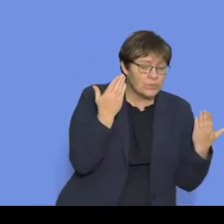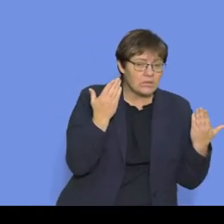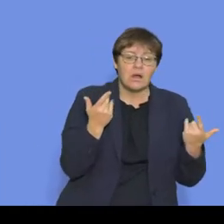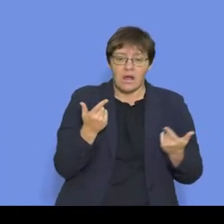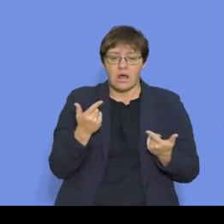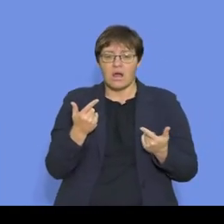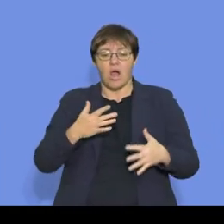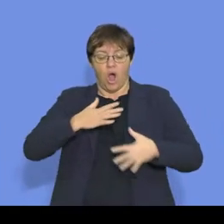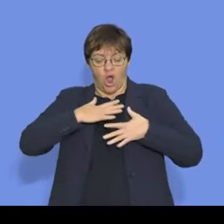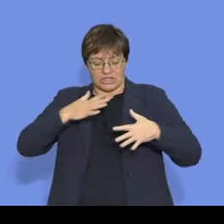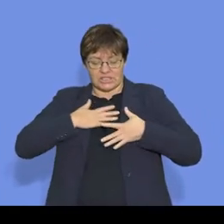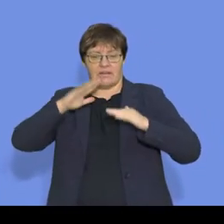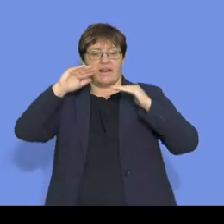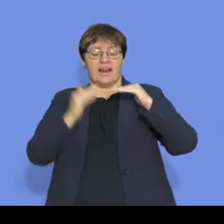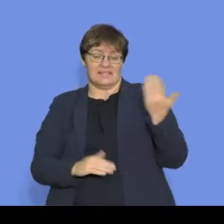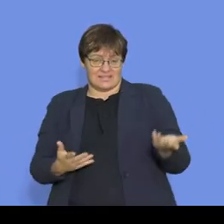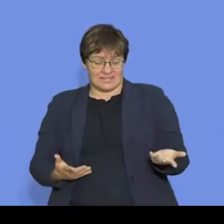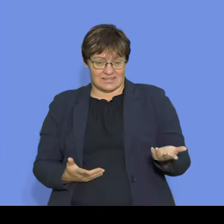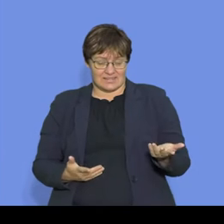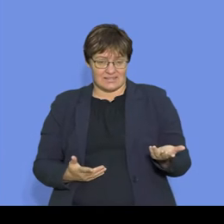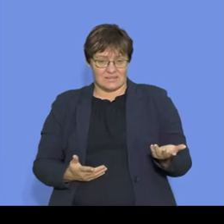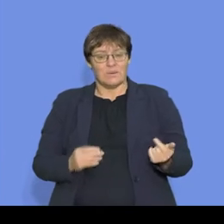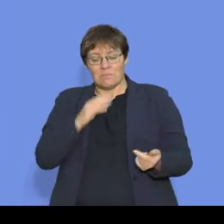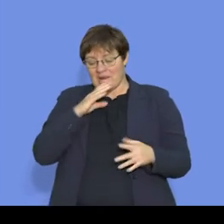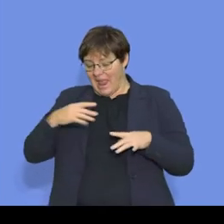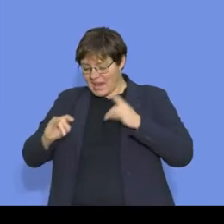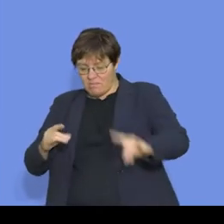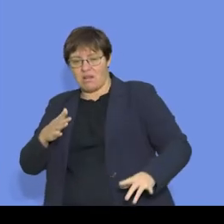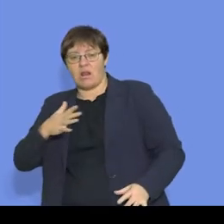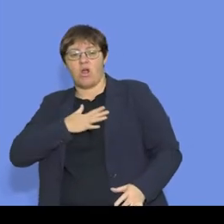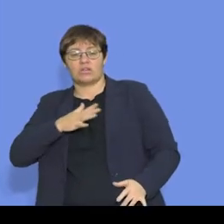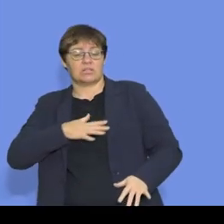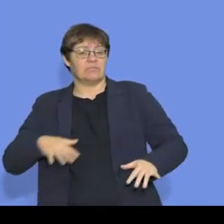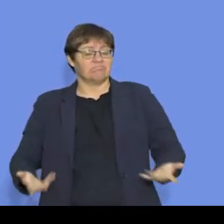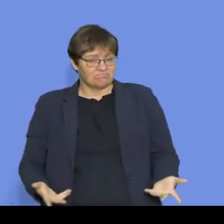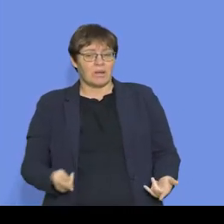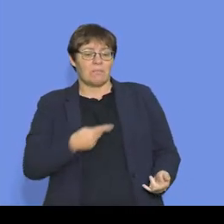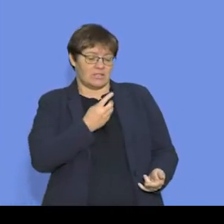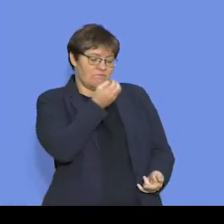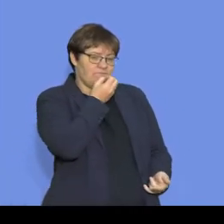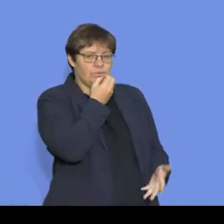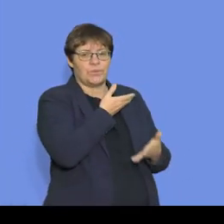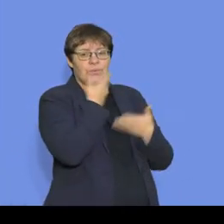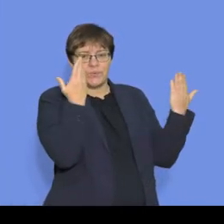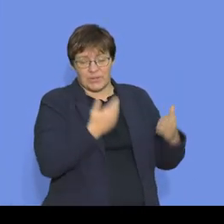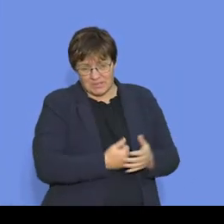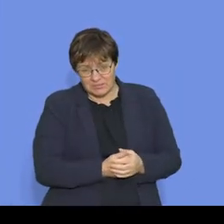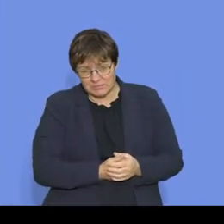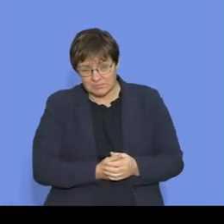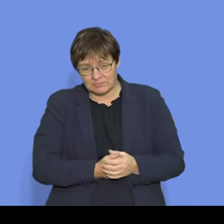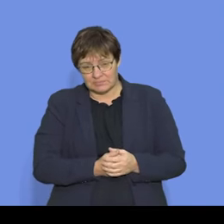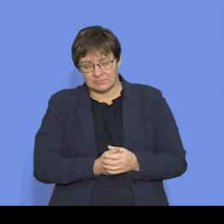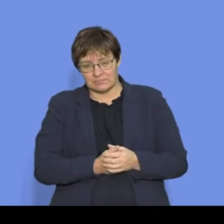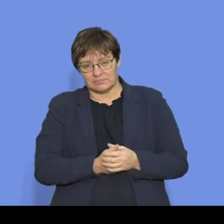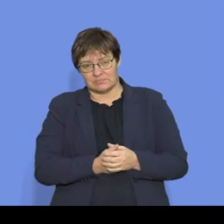a drop in the oxygen level, which would lead to the death of animals because of lack of food